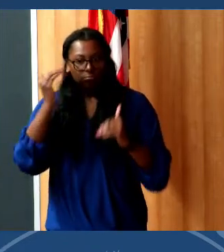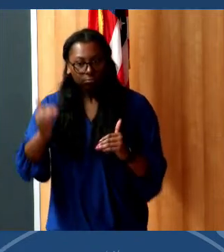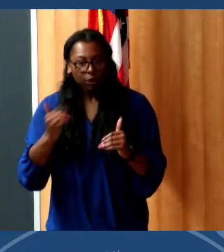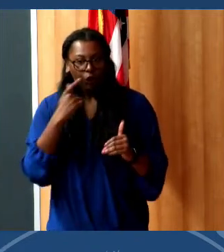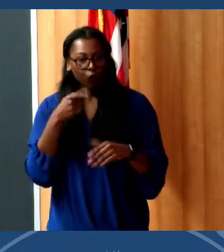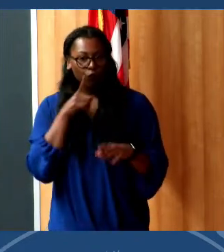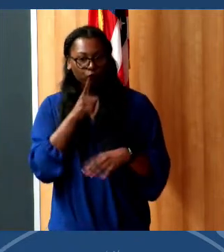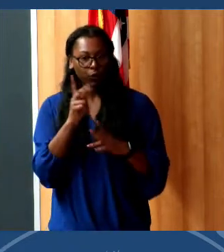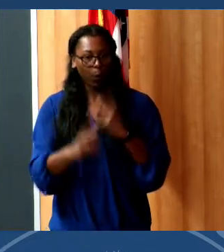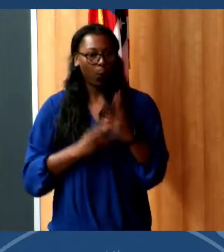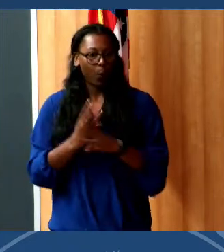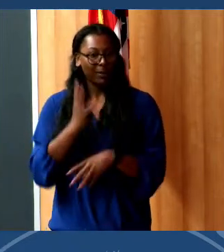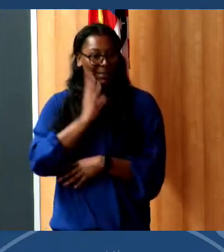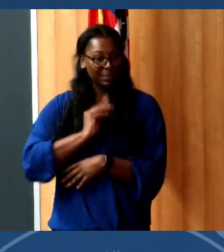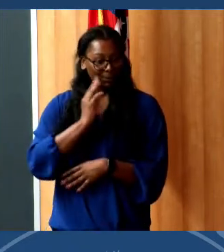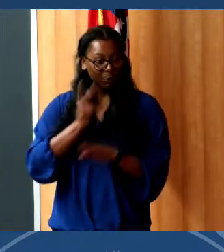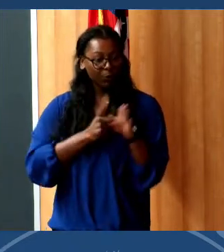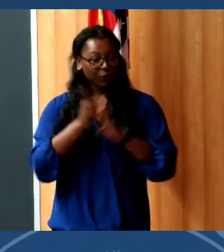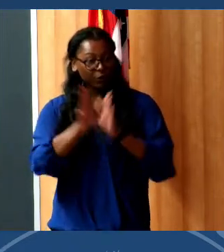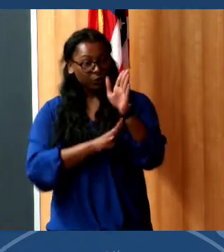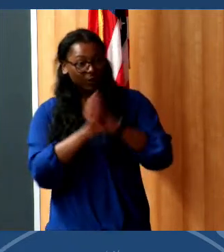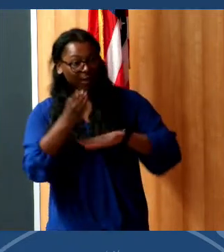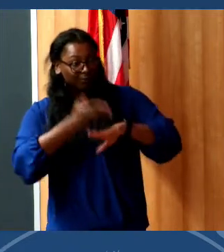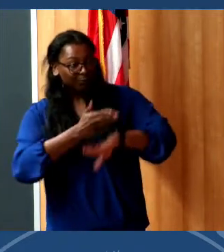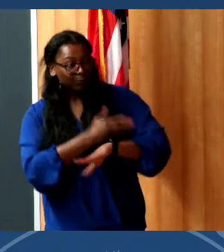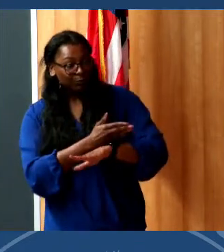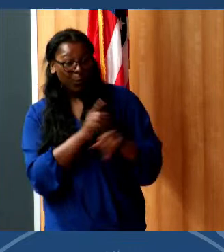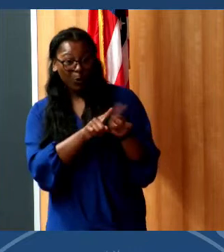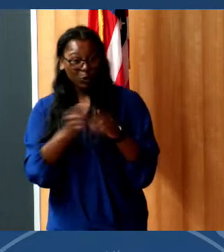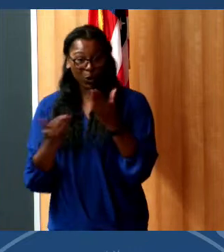experience, professional development, and a new career.